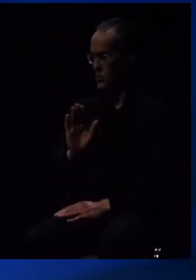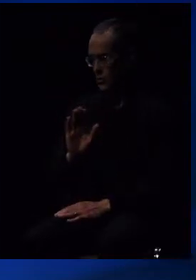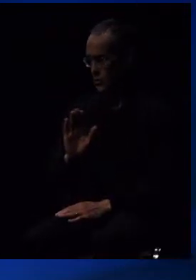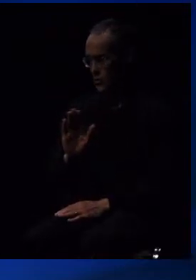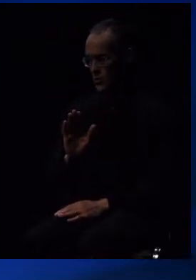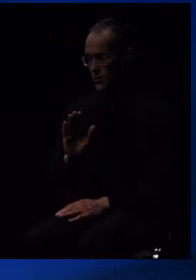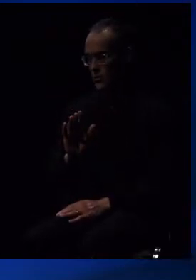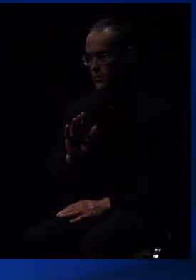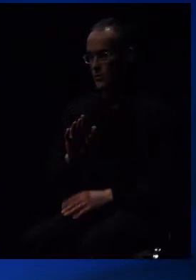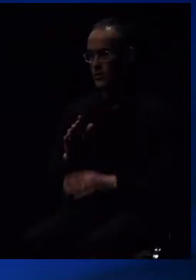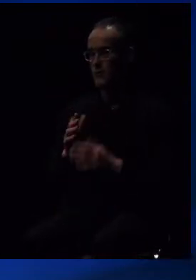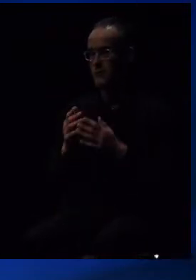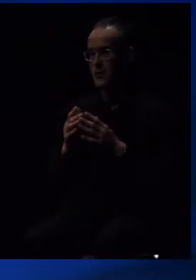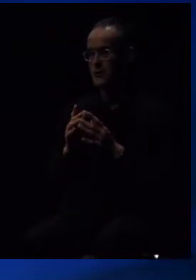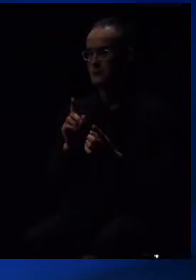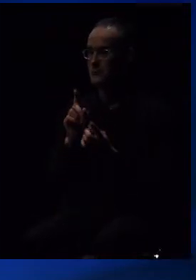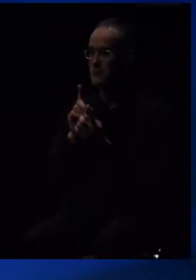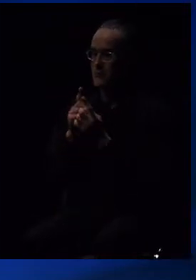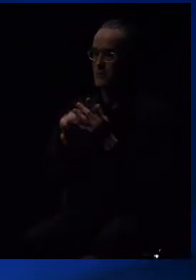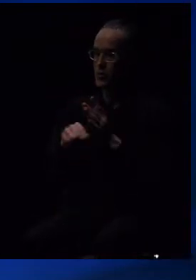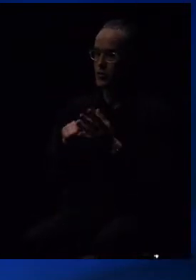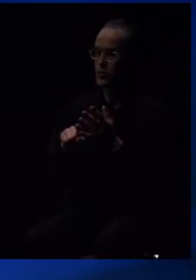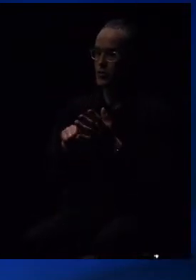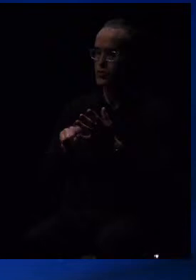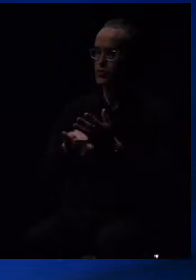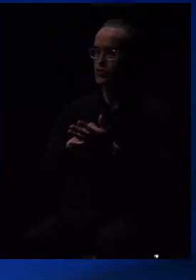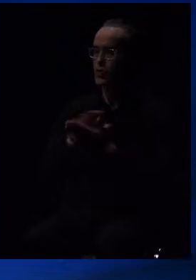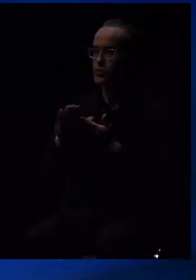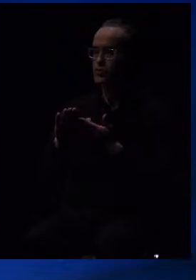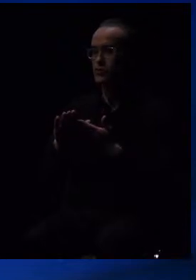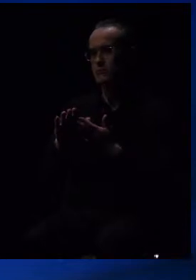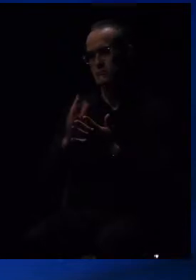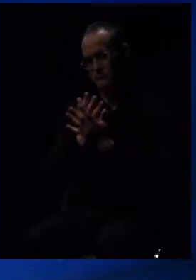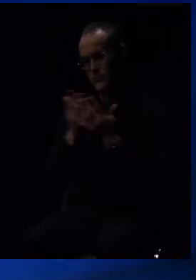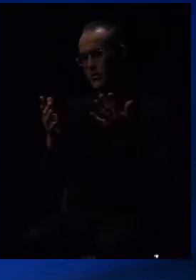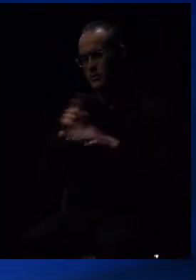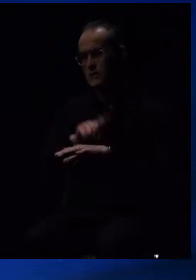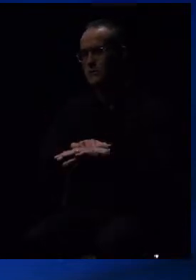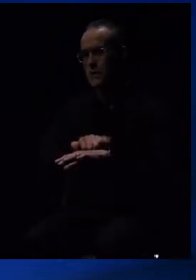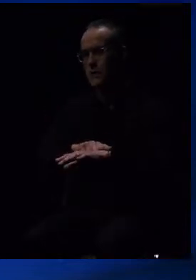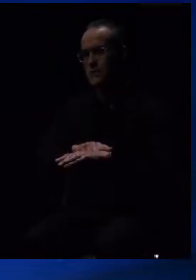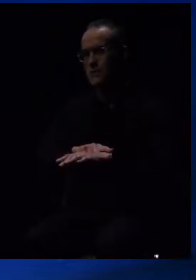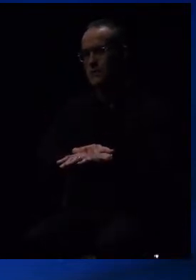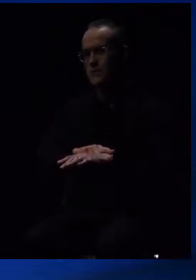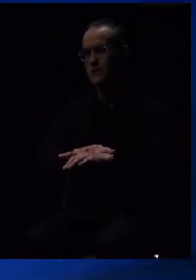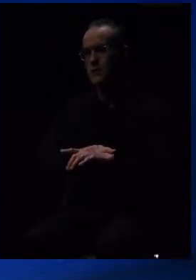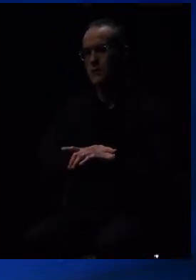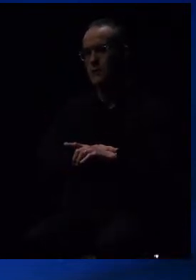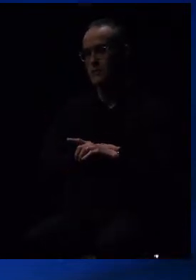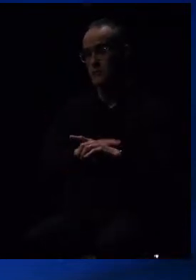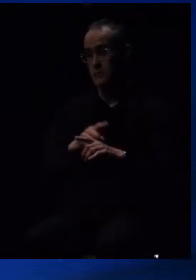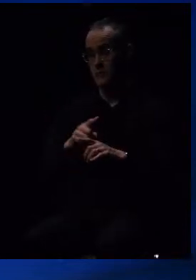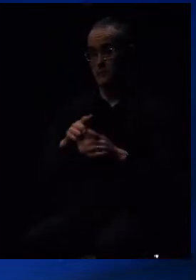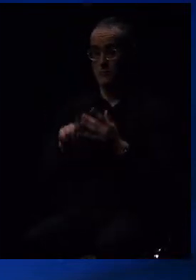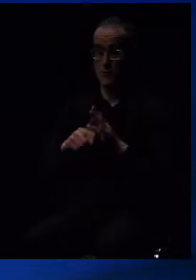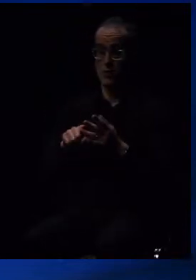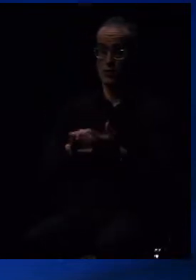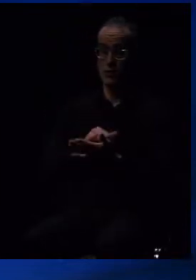we met with Joshua quite often and working on the storyboards. He is a very,